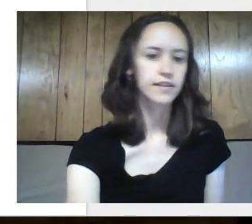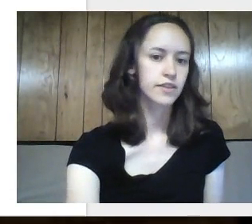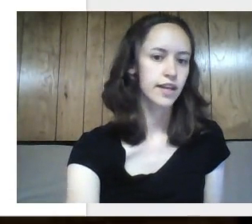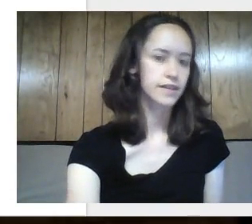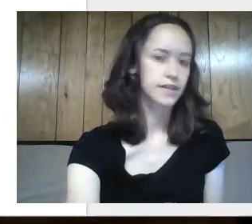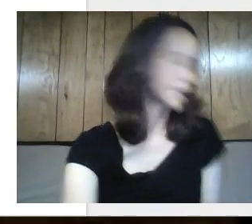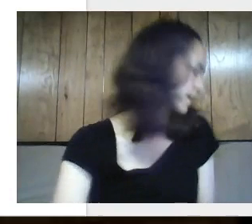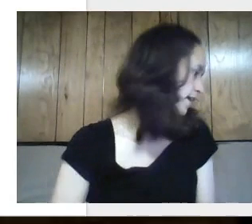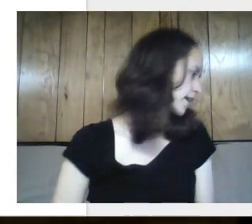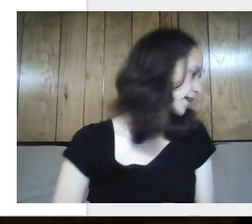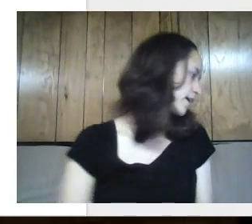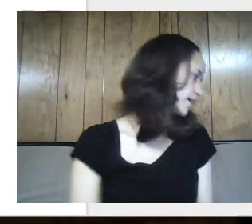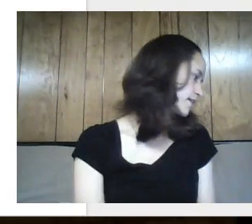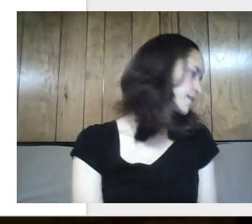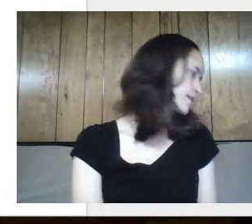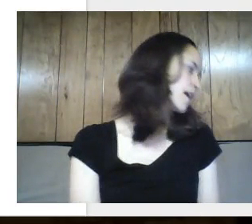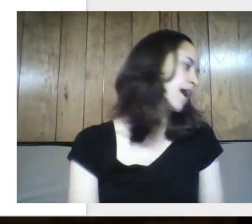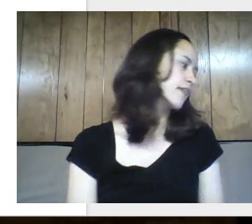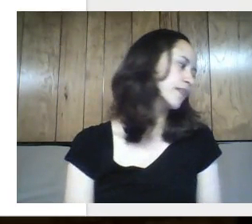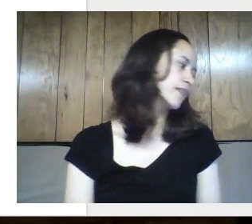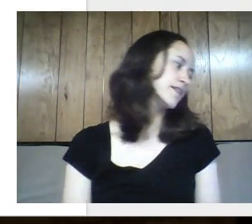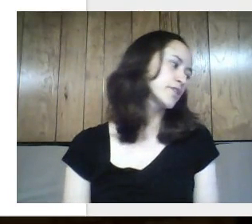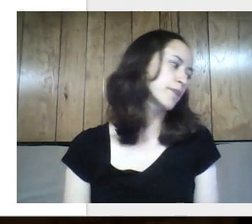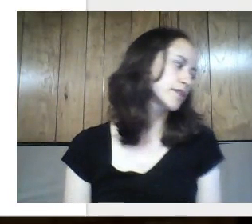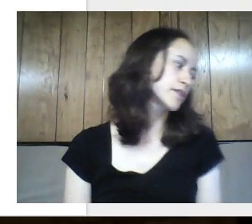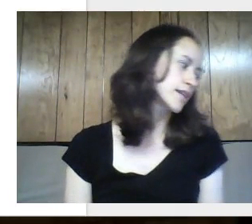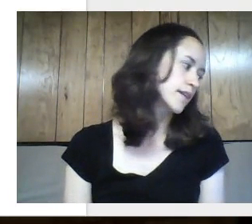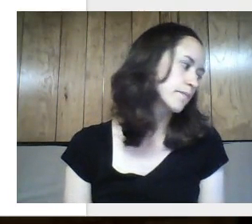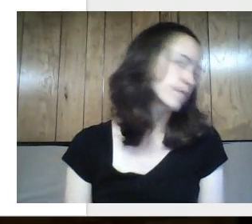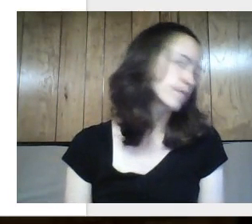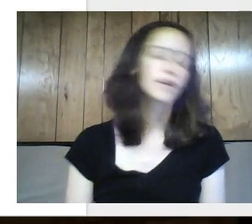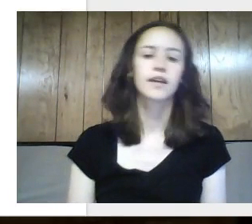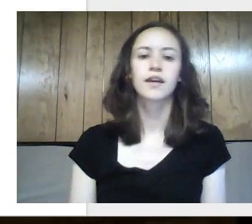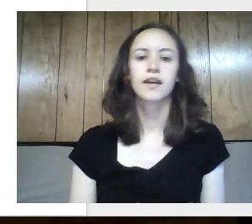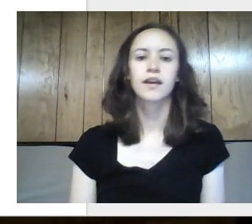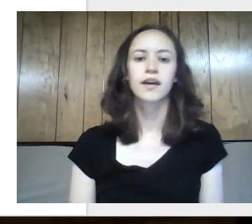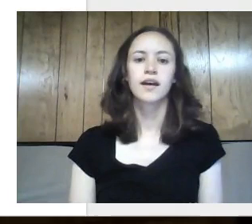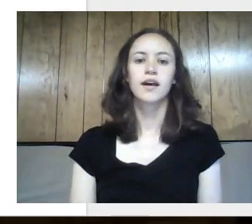Okay, so the next line there is, I have witnessed your mercy,